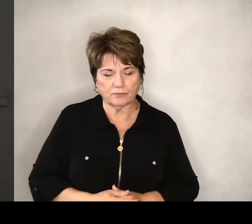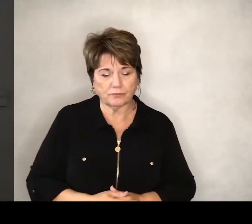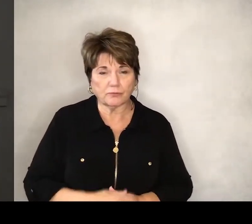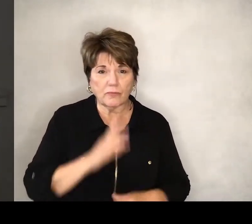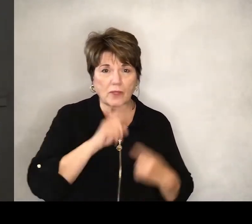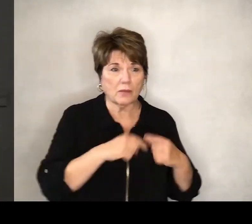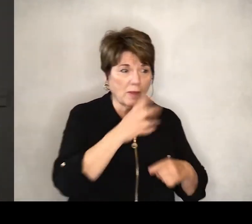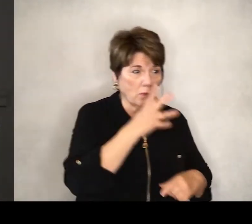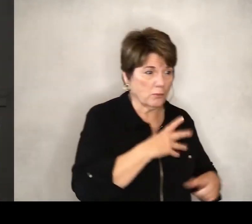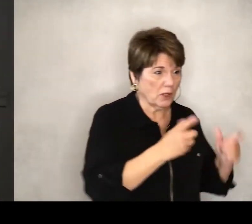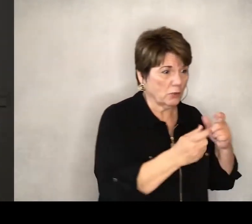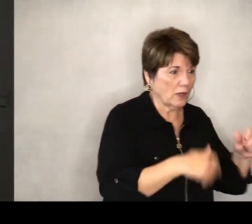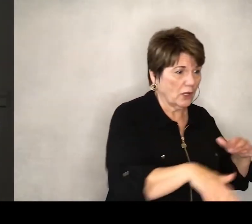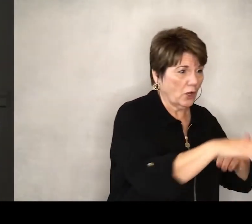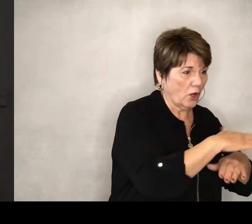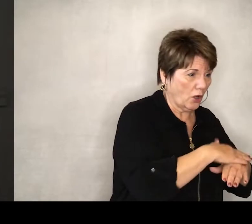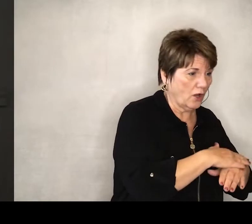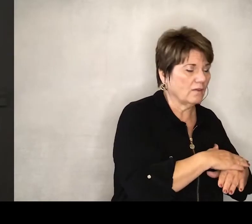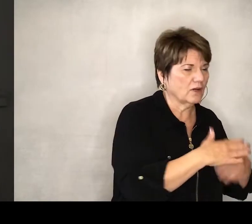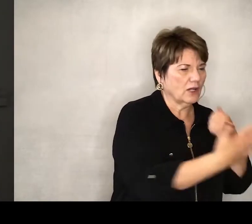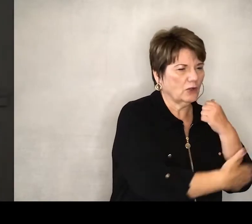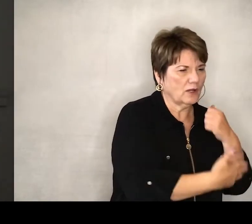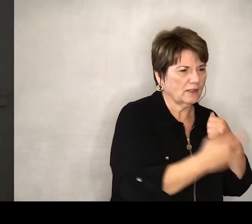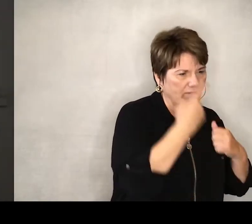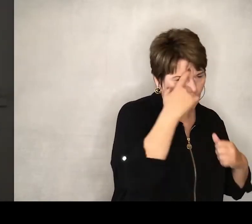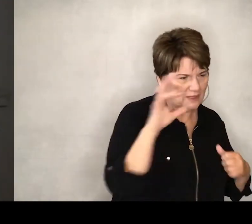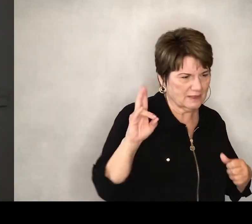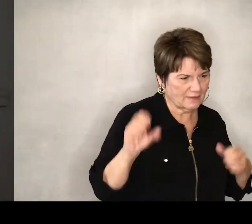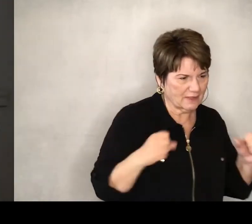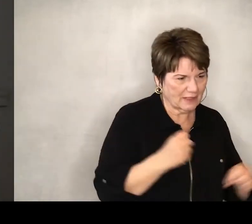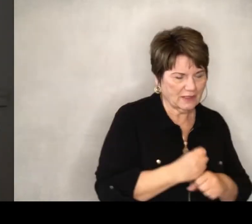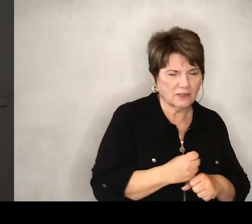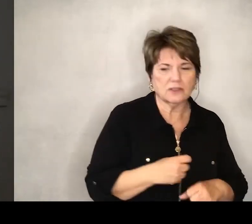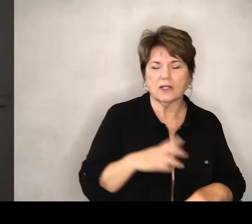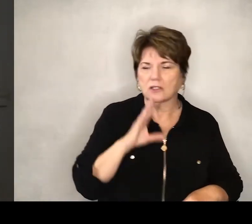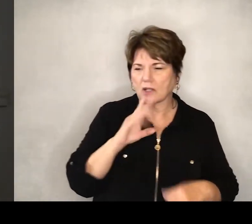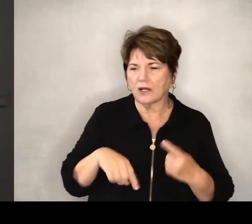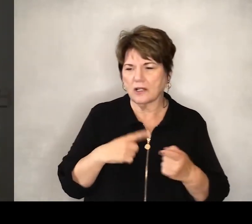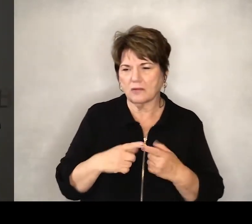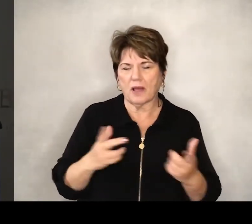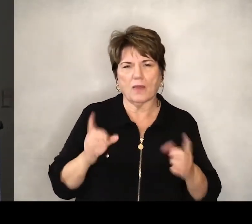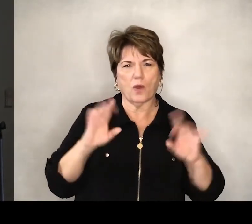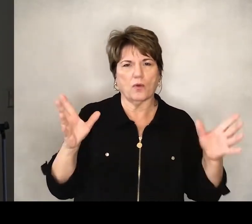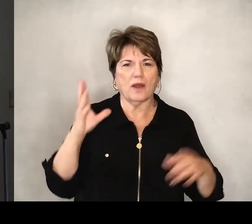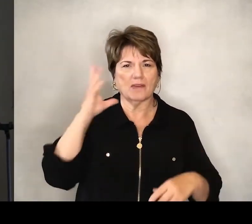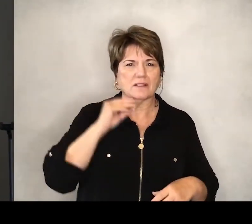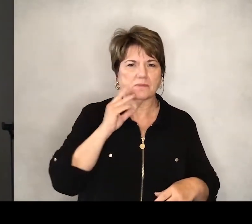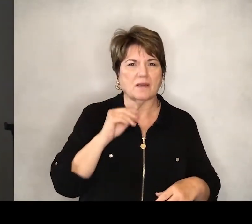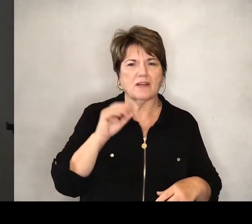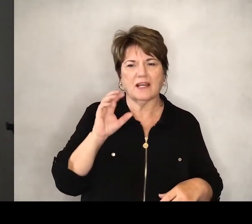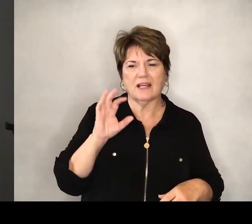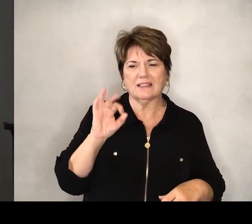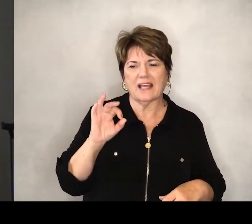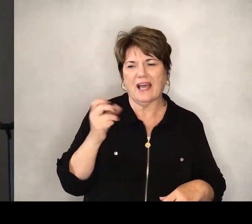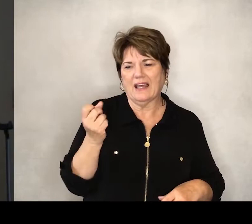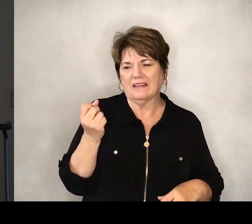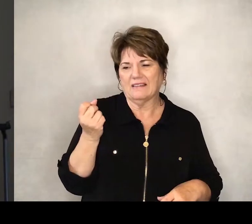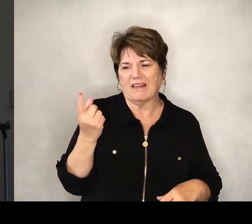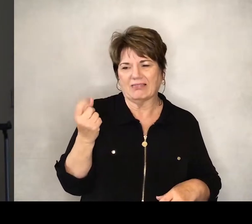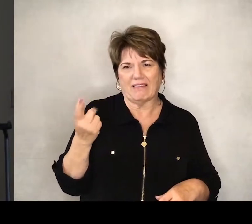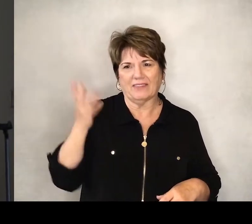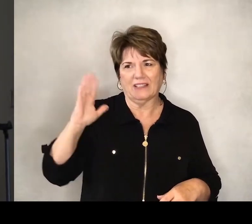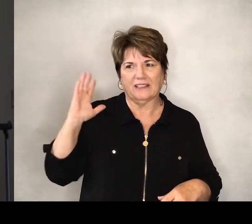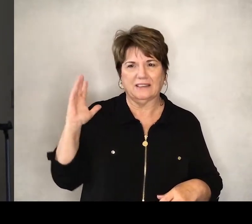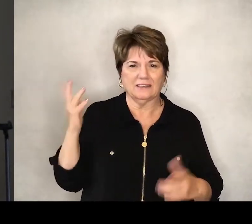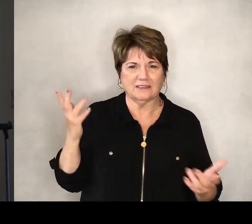about a woman who reigned over a nation for 70 years, whether we're talking about the horrific experience of 9/11 from 21 years ago,